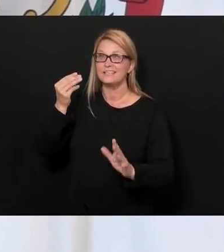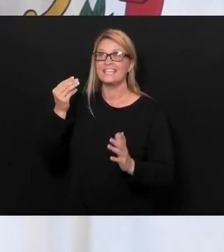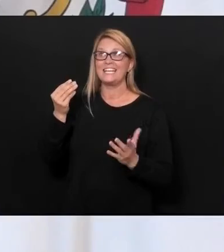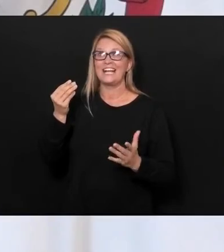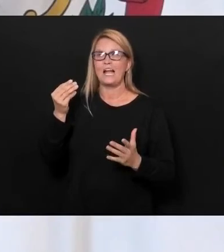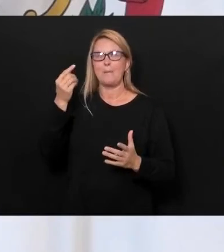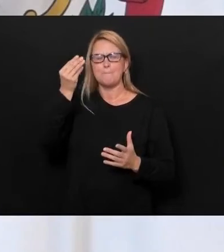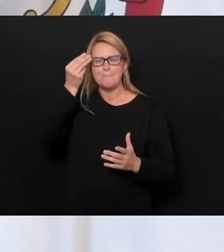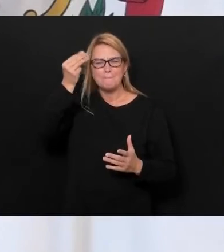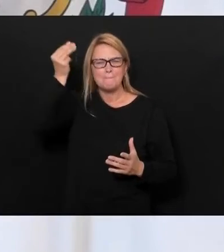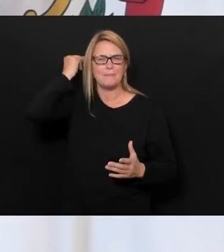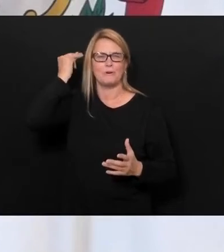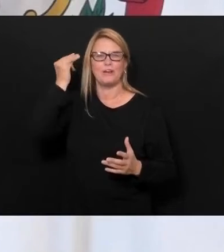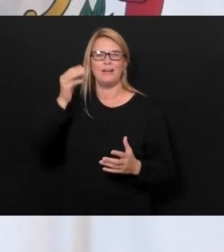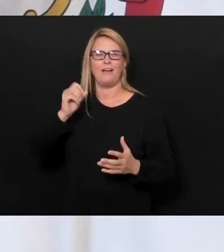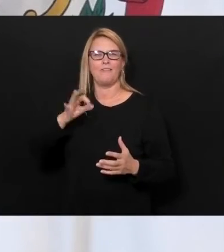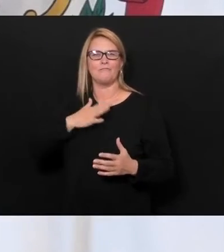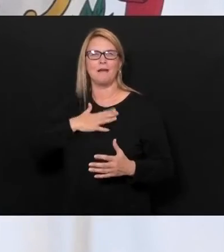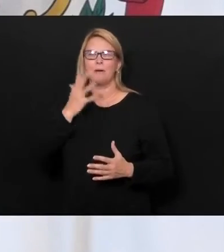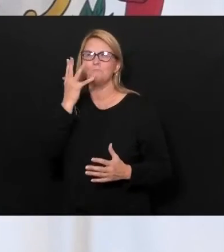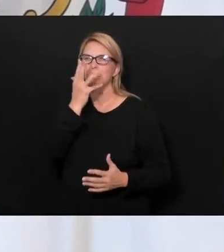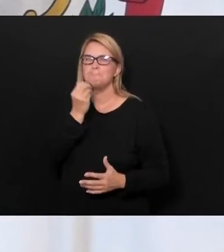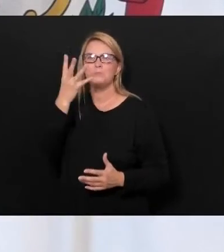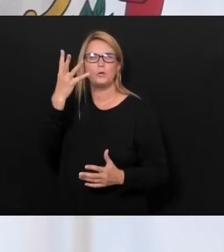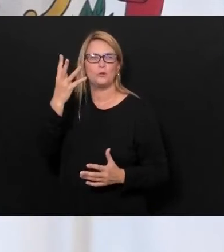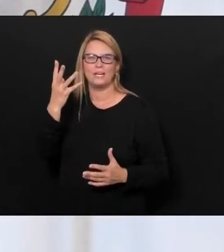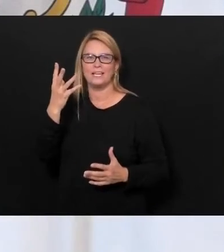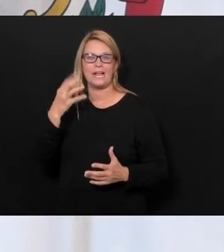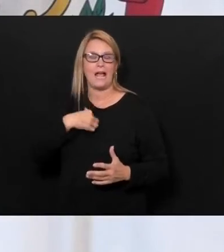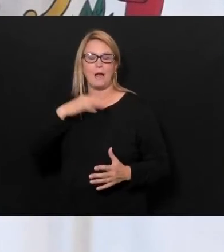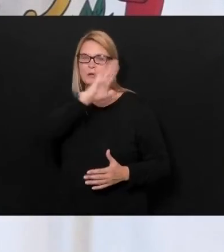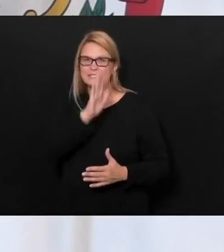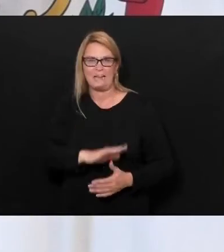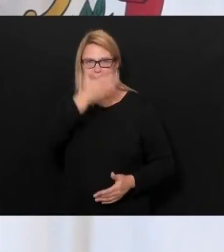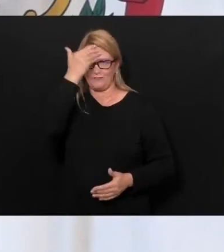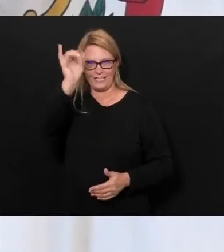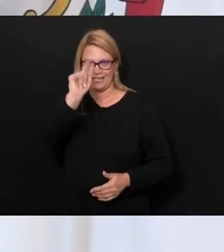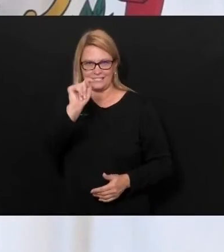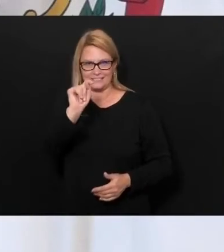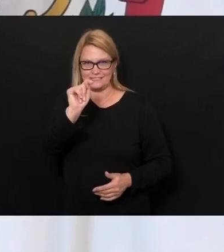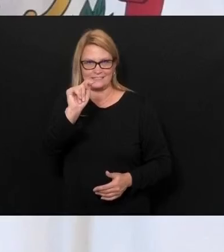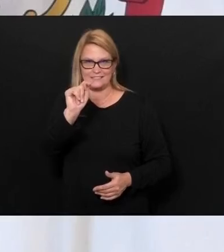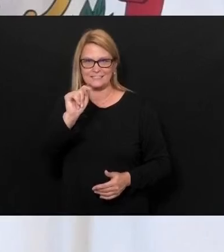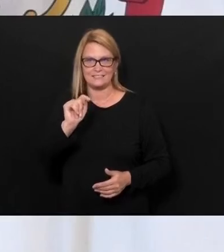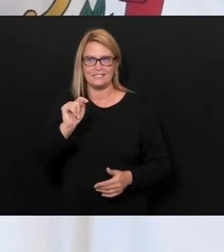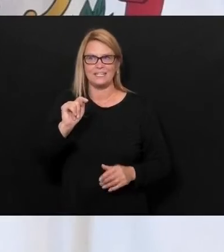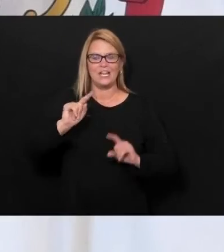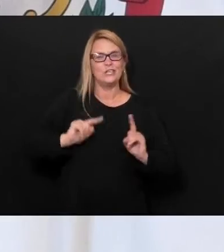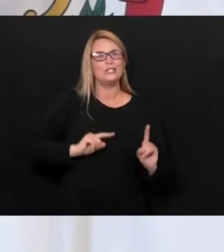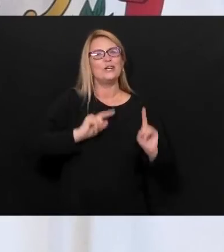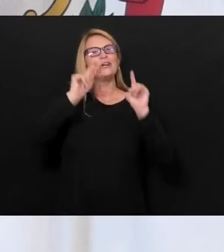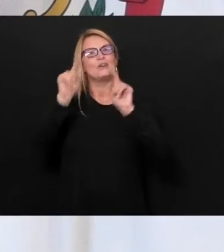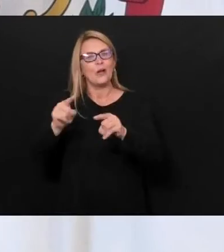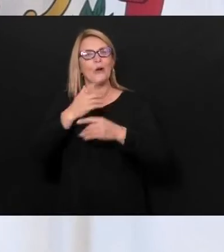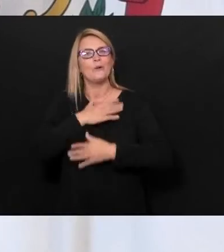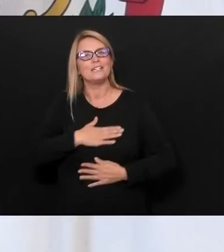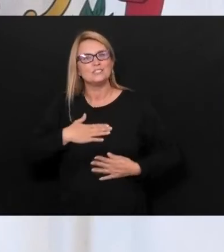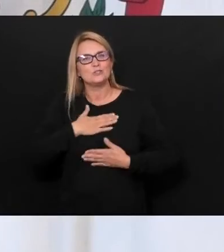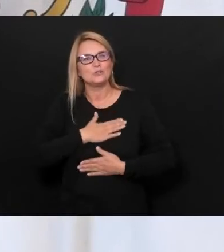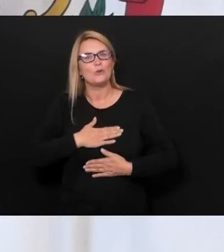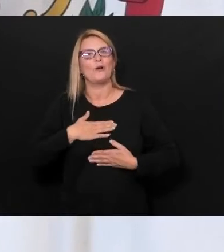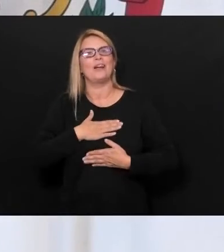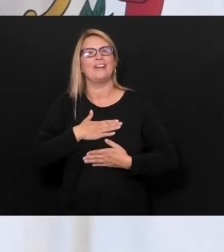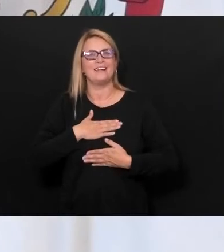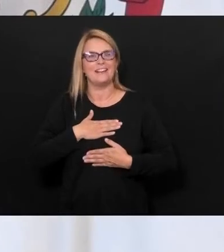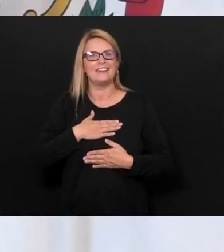memory, but a memory of beauty and everything that I won't forget either. You know, go out, enjoy absolutely